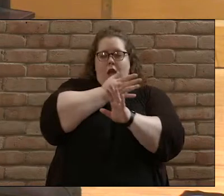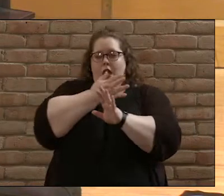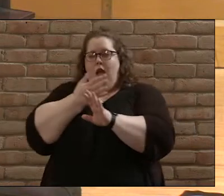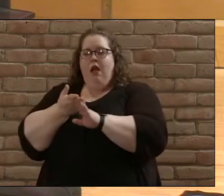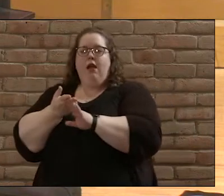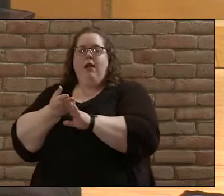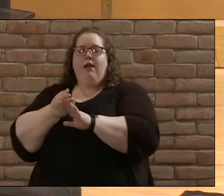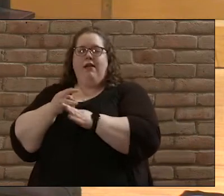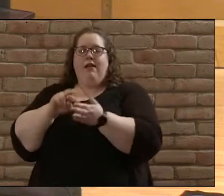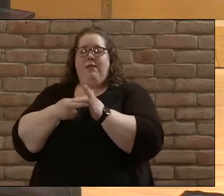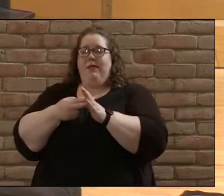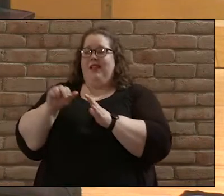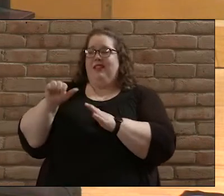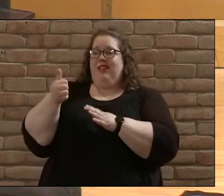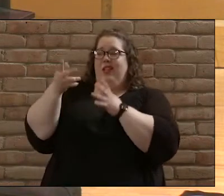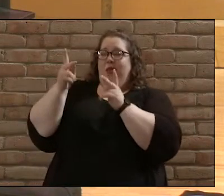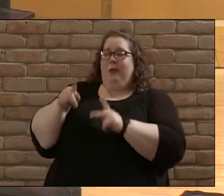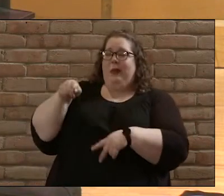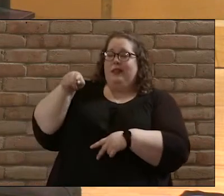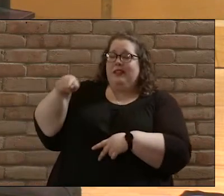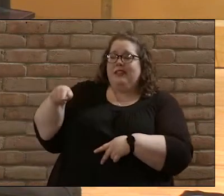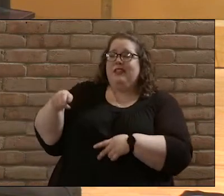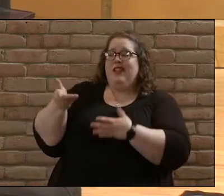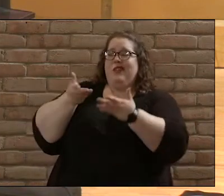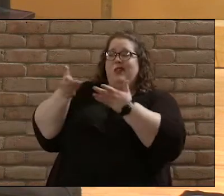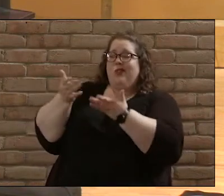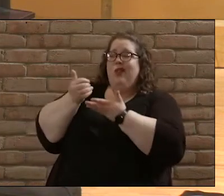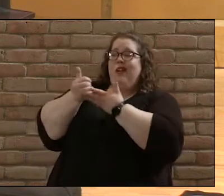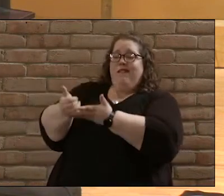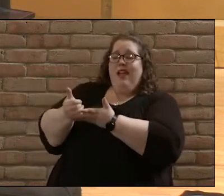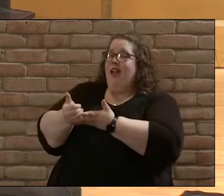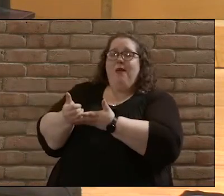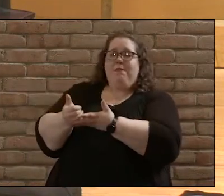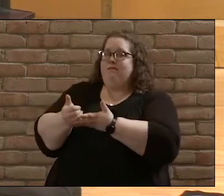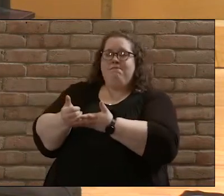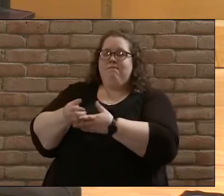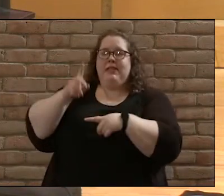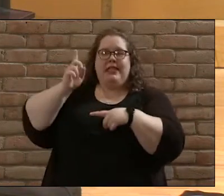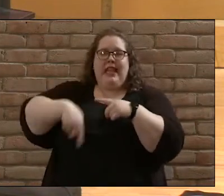neighbor as we're called to do.